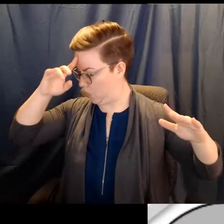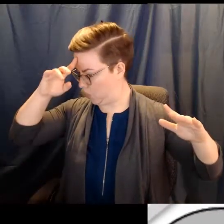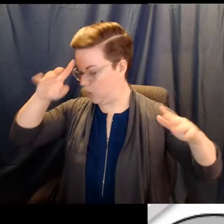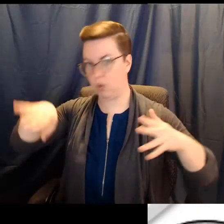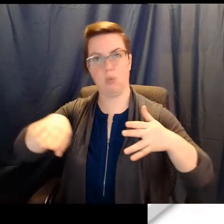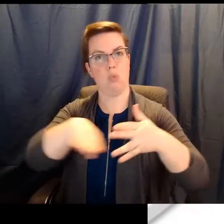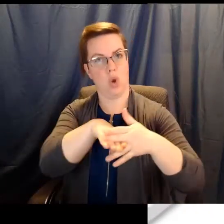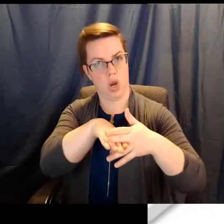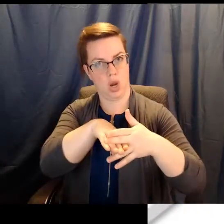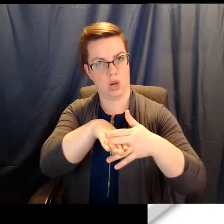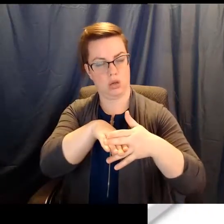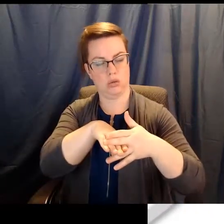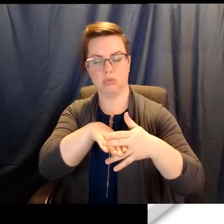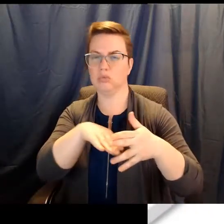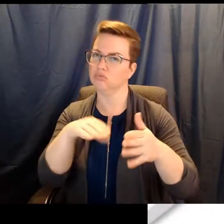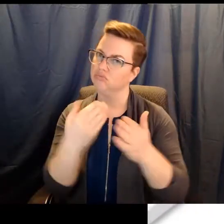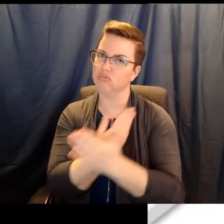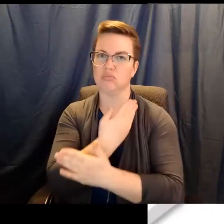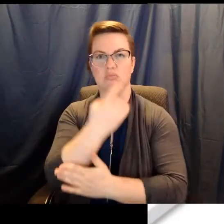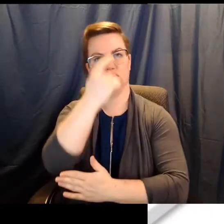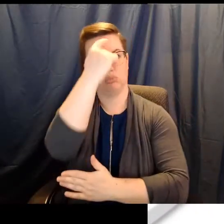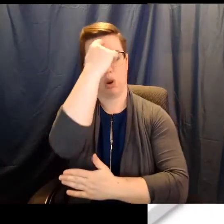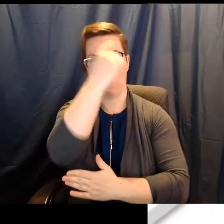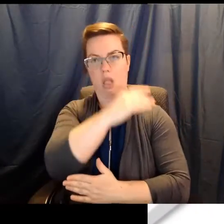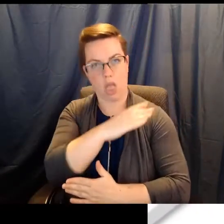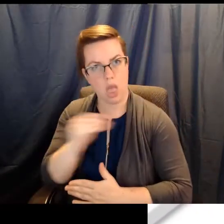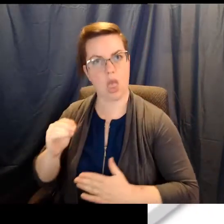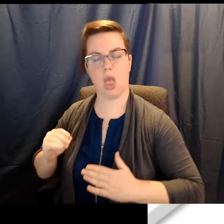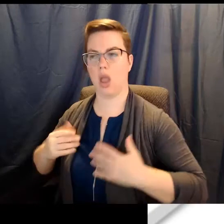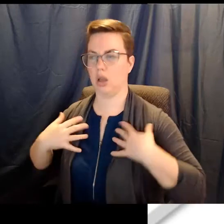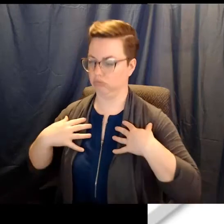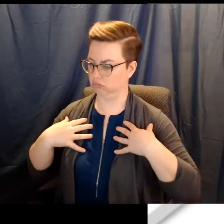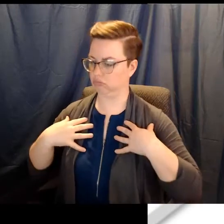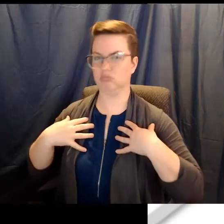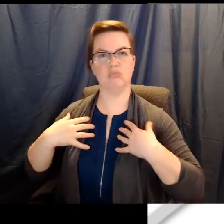mind, do other things. Don't just do more computer stuff.